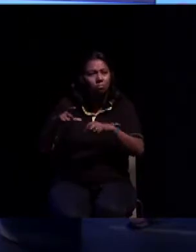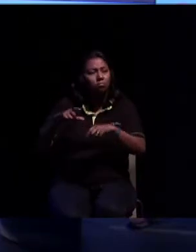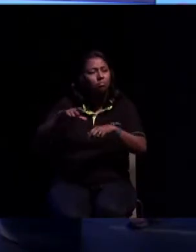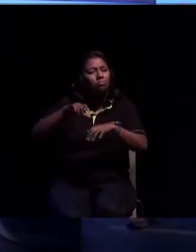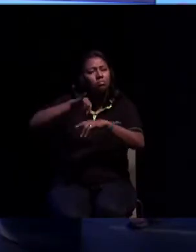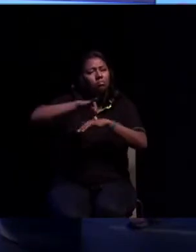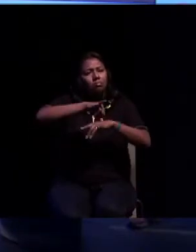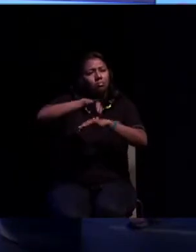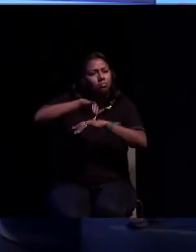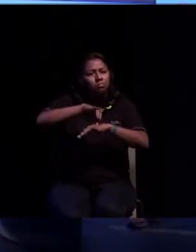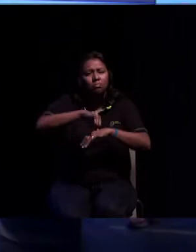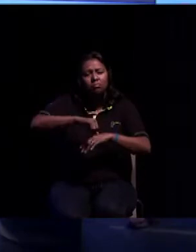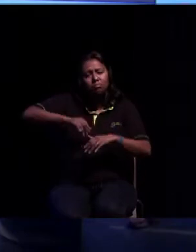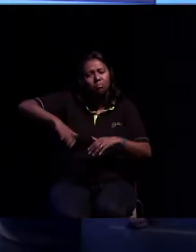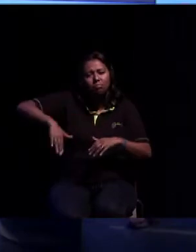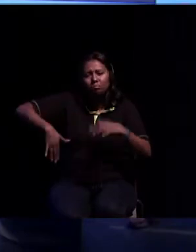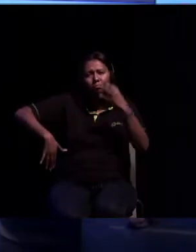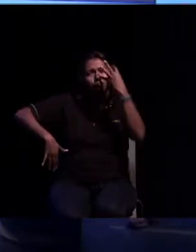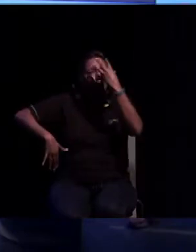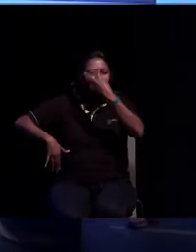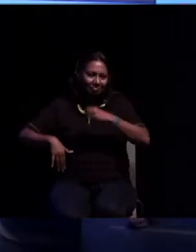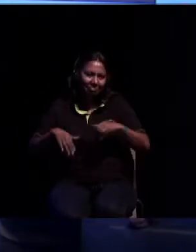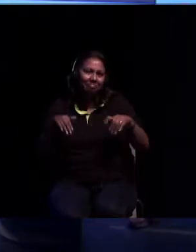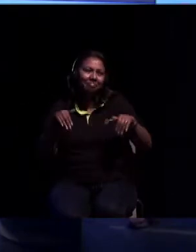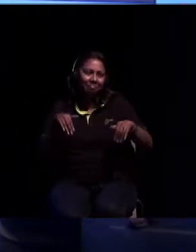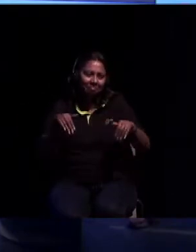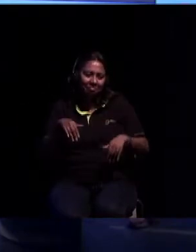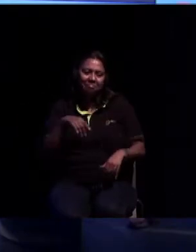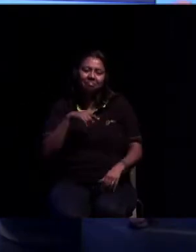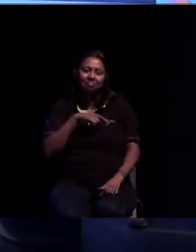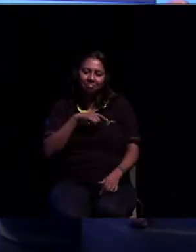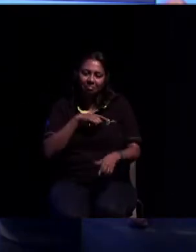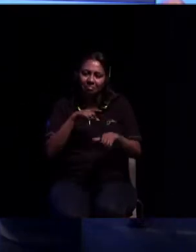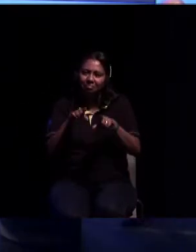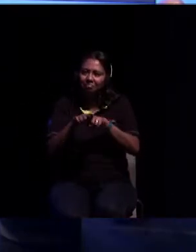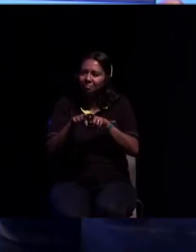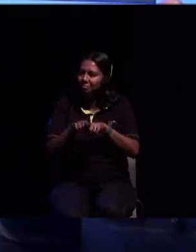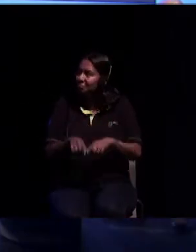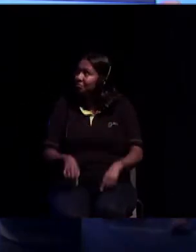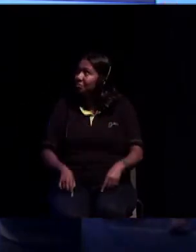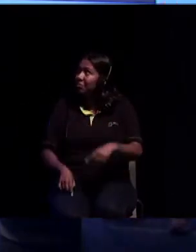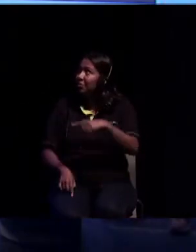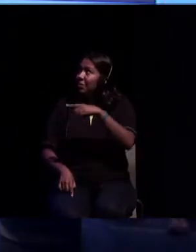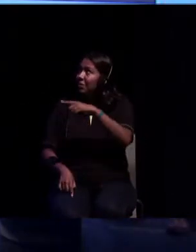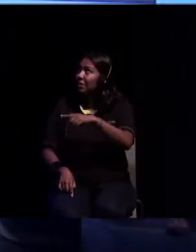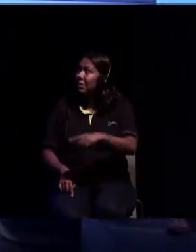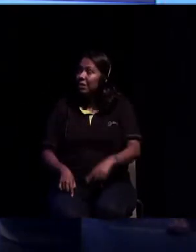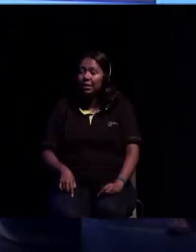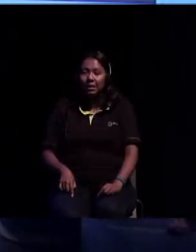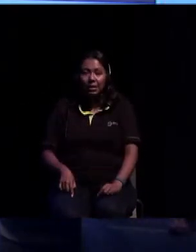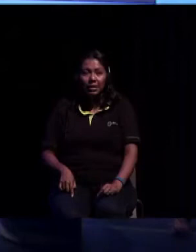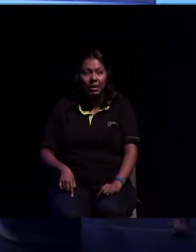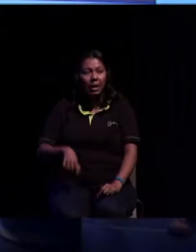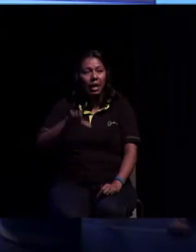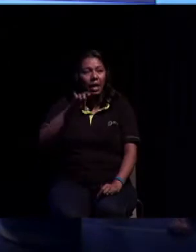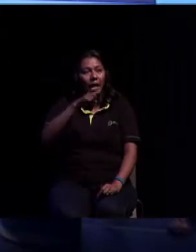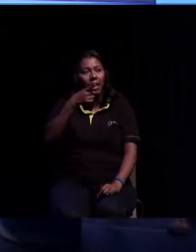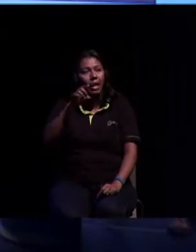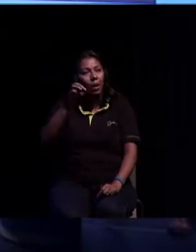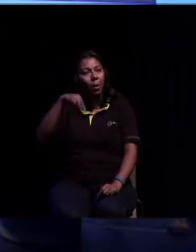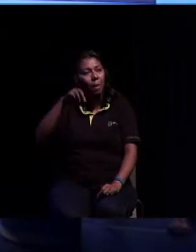Kangaroo Island evokes kangaroos. This is a sea lion on the beach. There are beautiful sea lions that come into shore